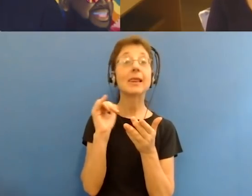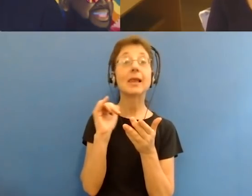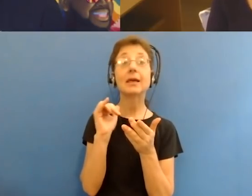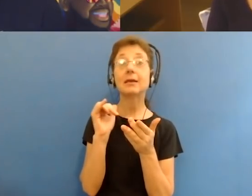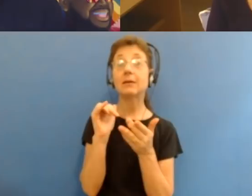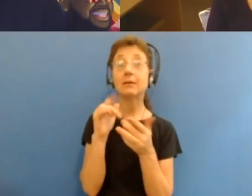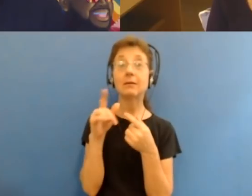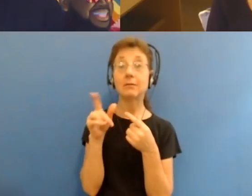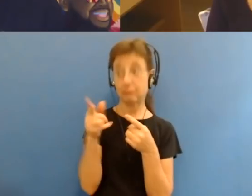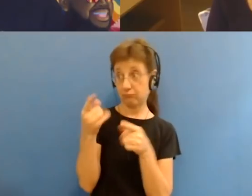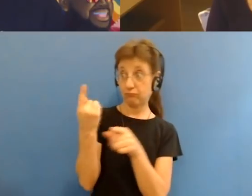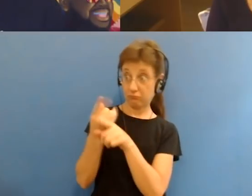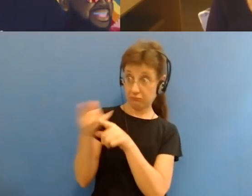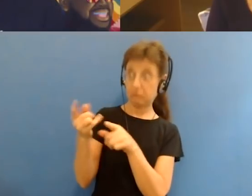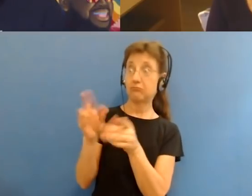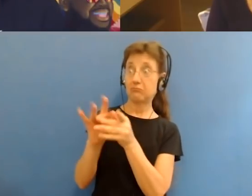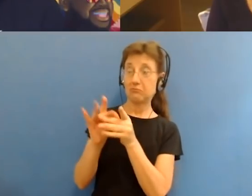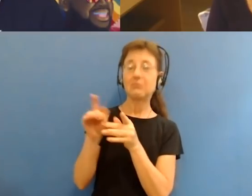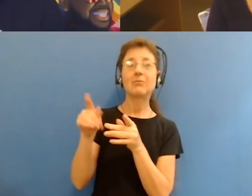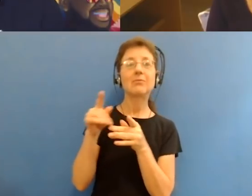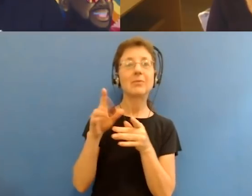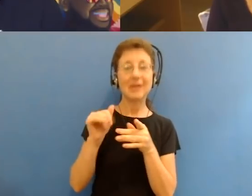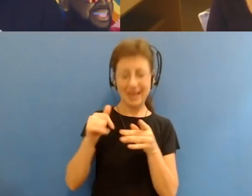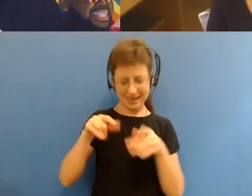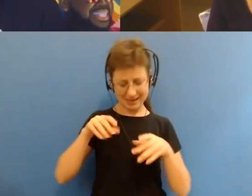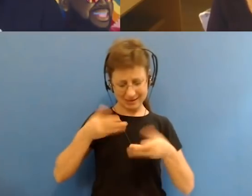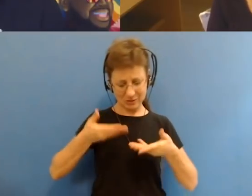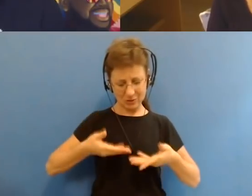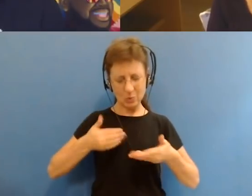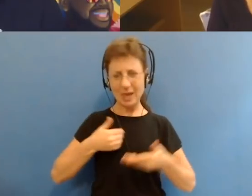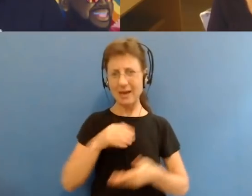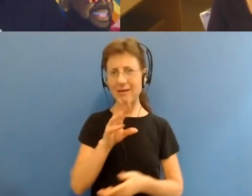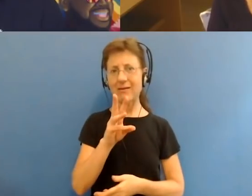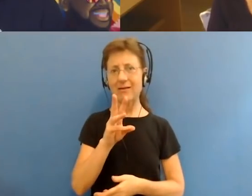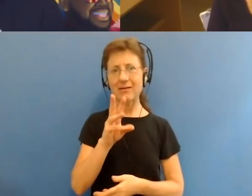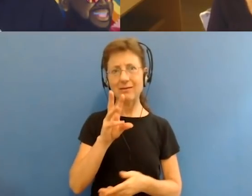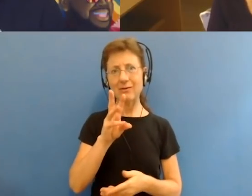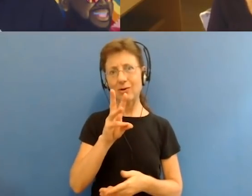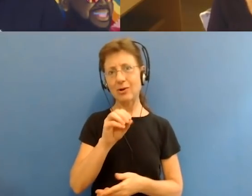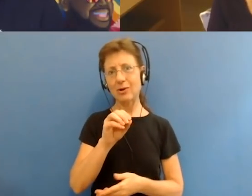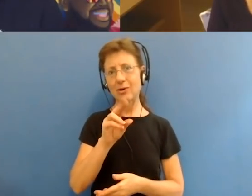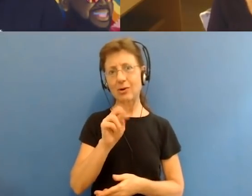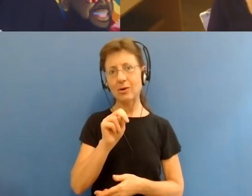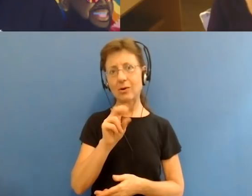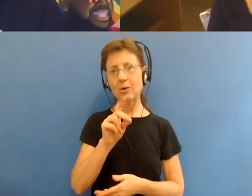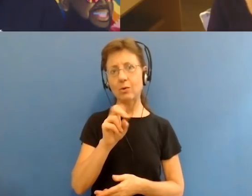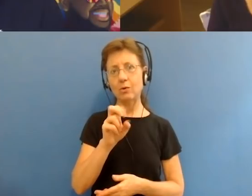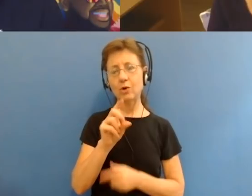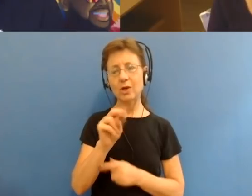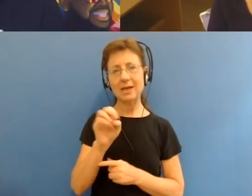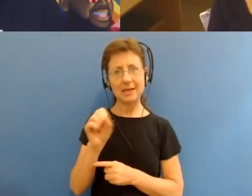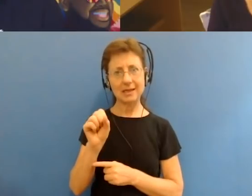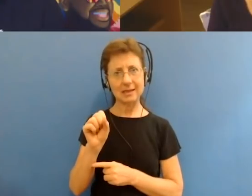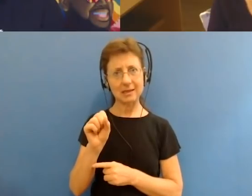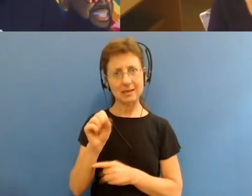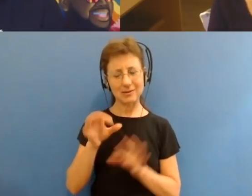as you rightfully pointed out, there's like a woundedness around trusting, you know, because of the ways in which we've been deeply hurt. And